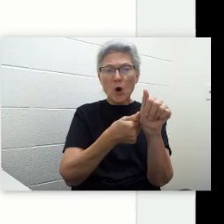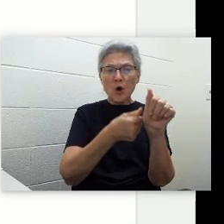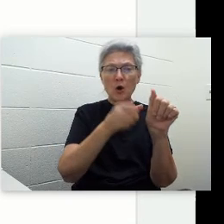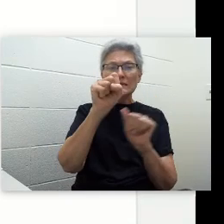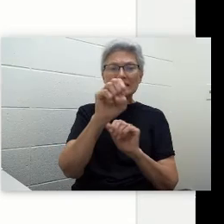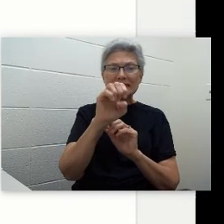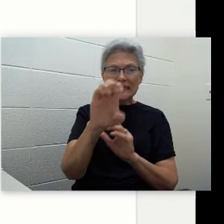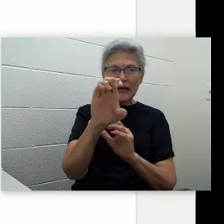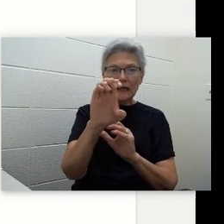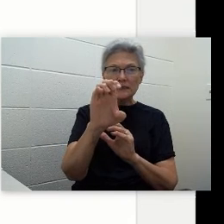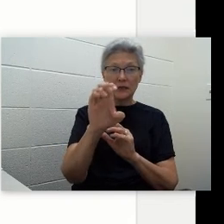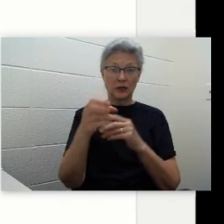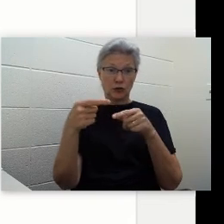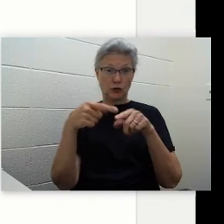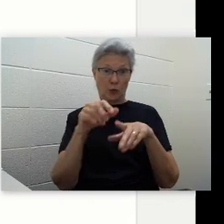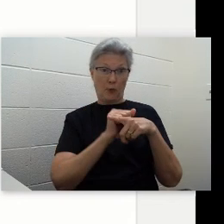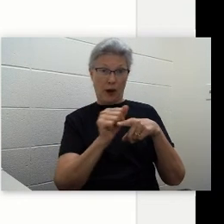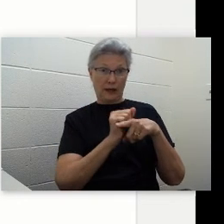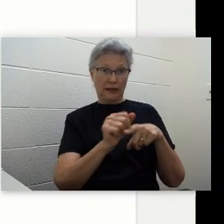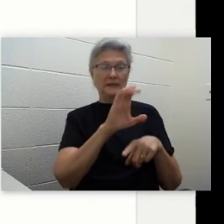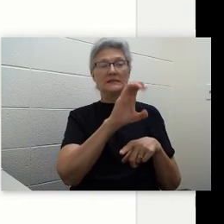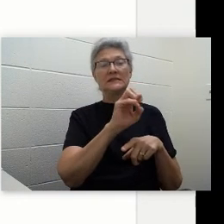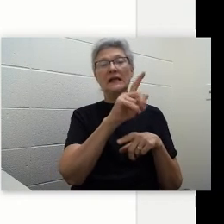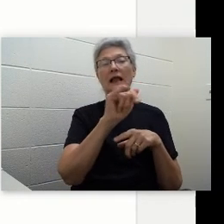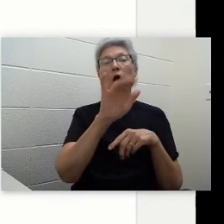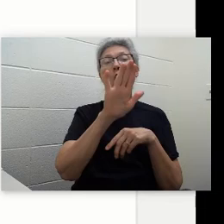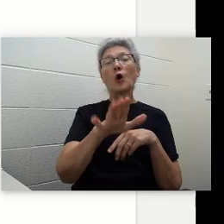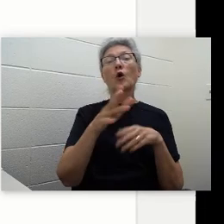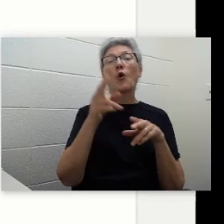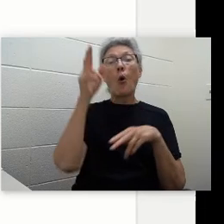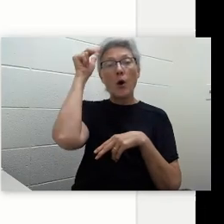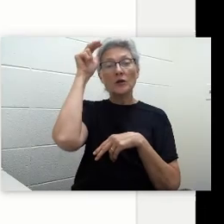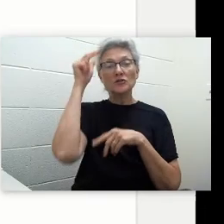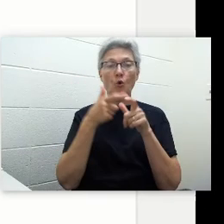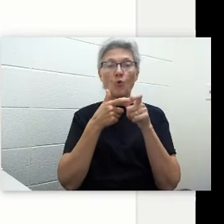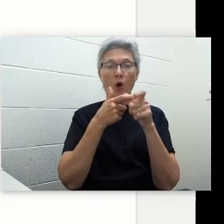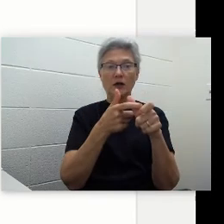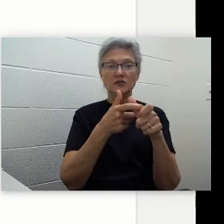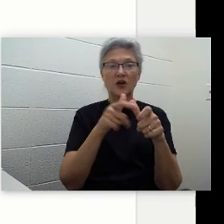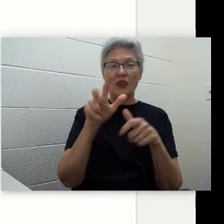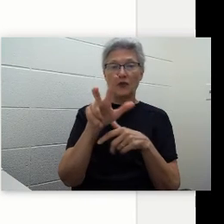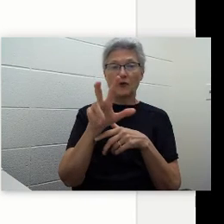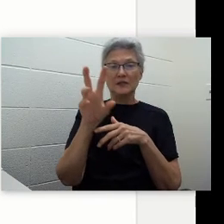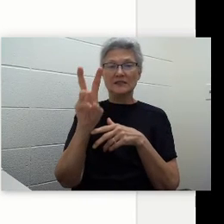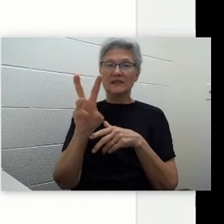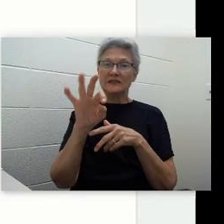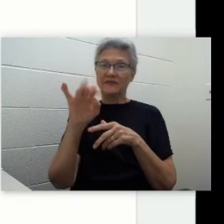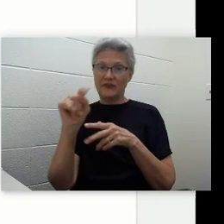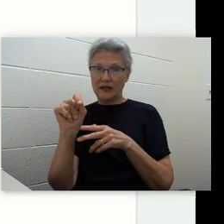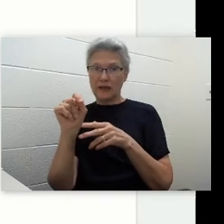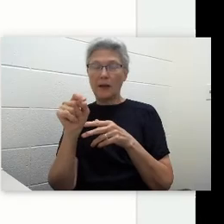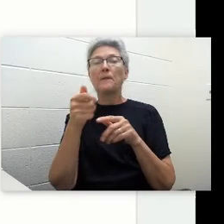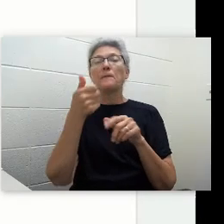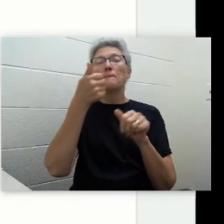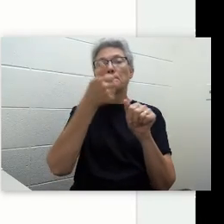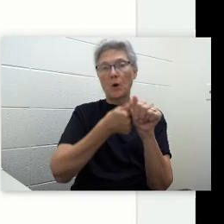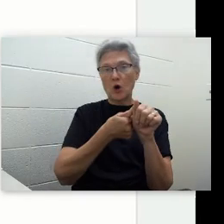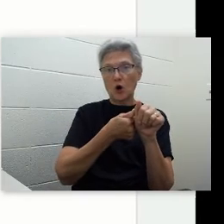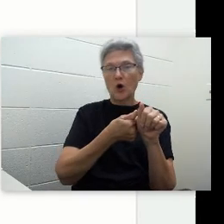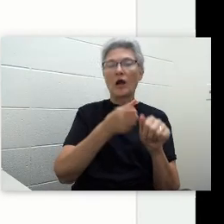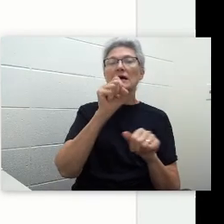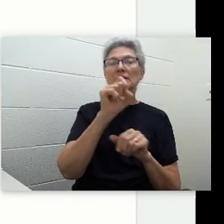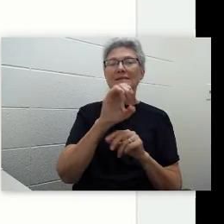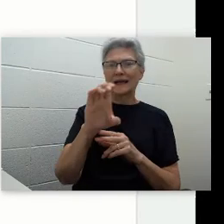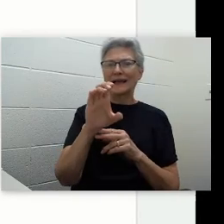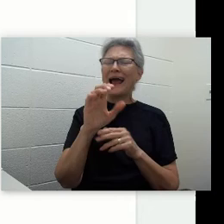second. During practice, Celia's horse runs at a speed of 36 feet per second. How far